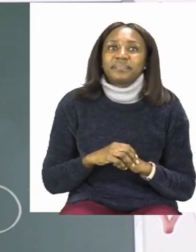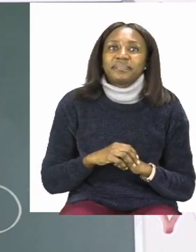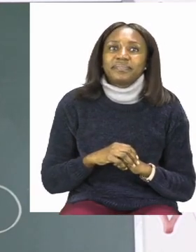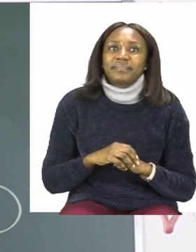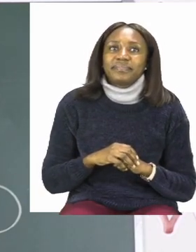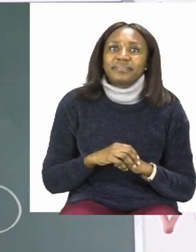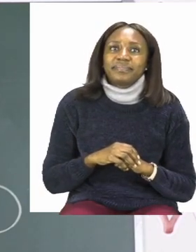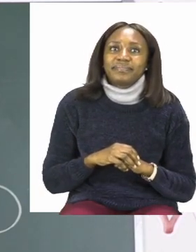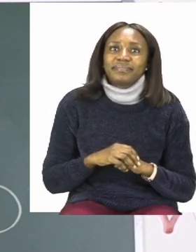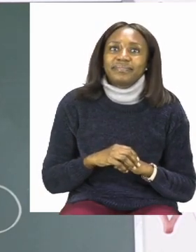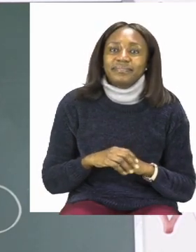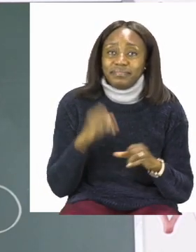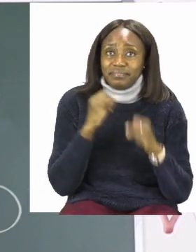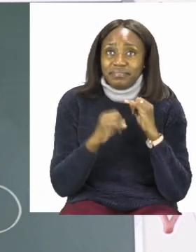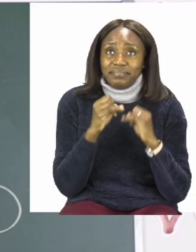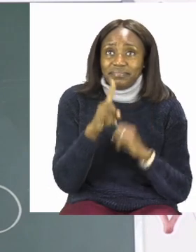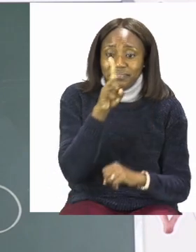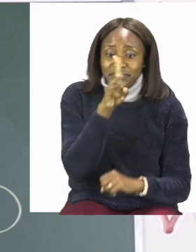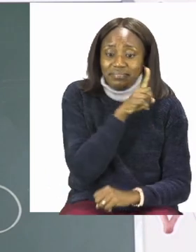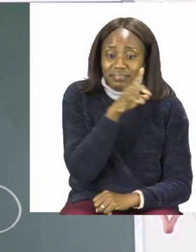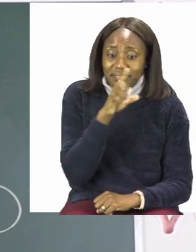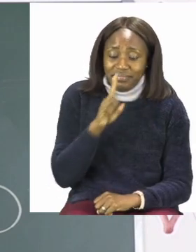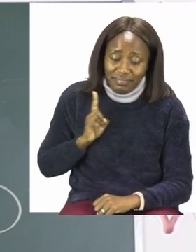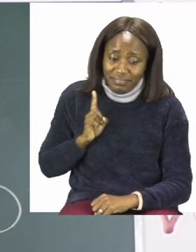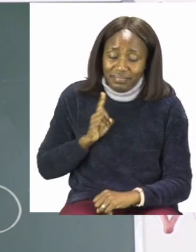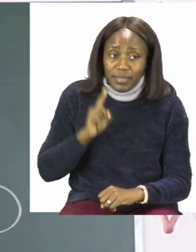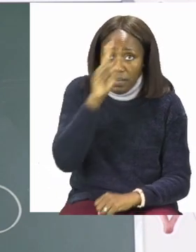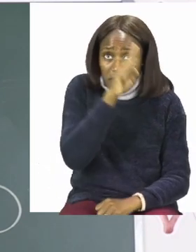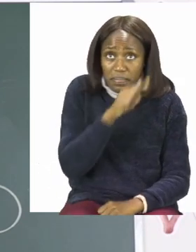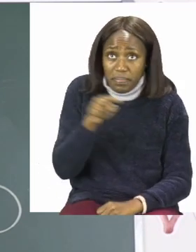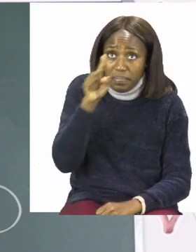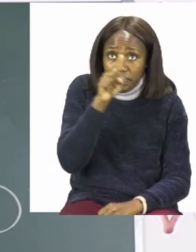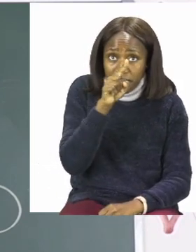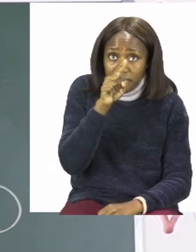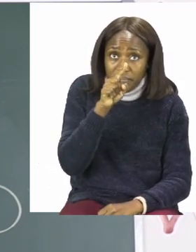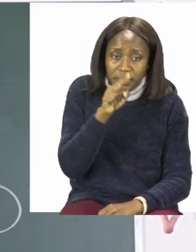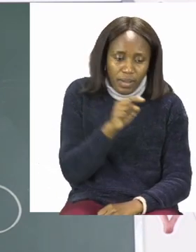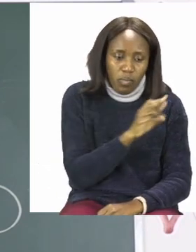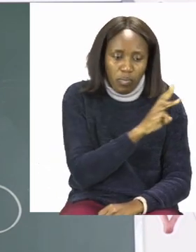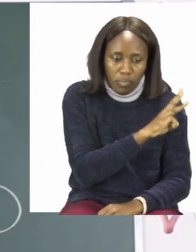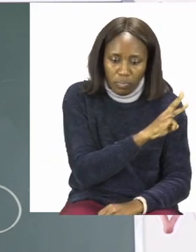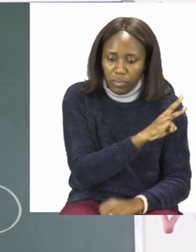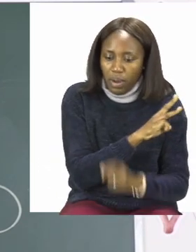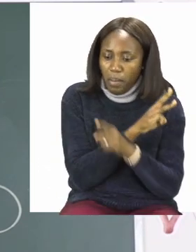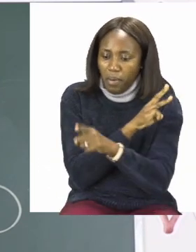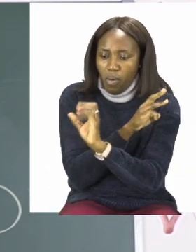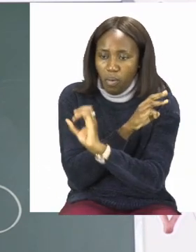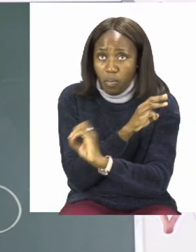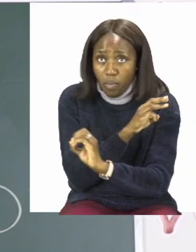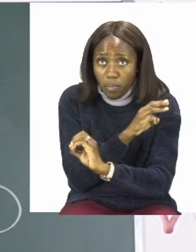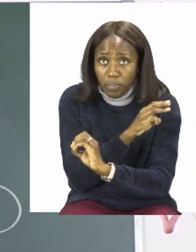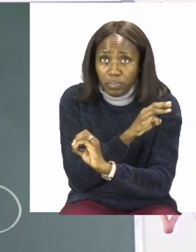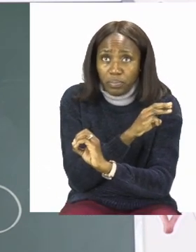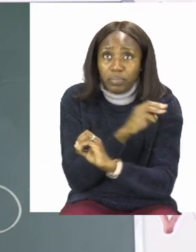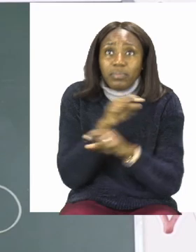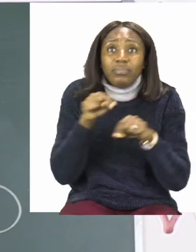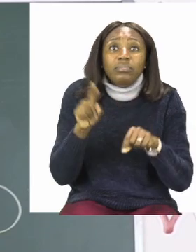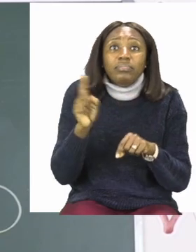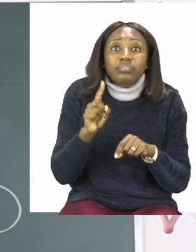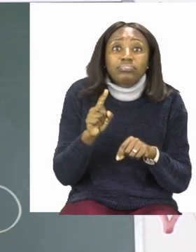Then for the last one we are going to start at 3 and hop all the way to 11.